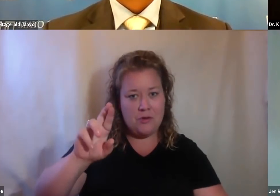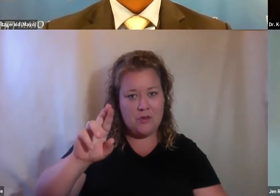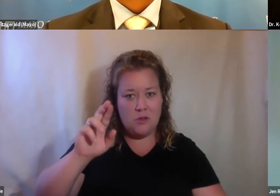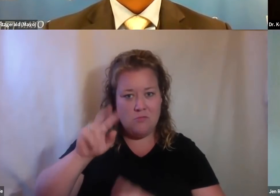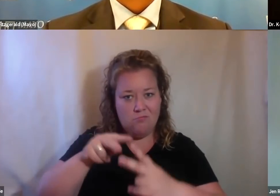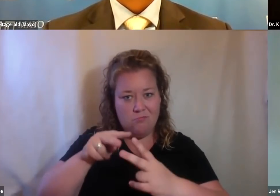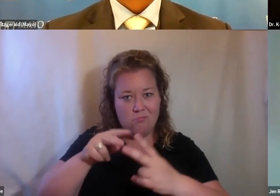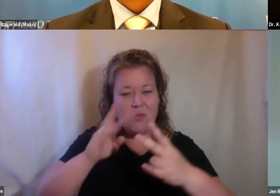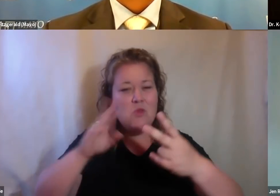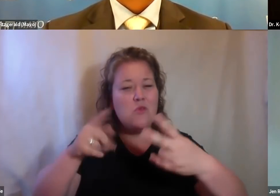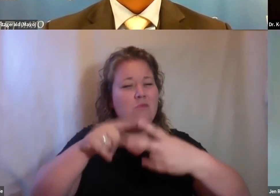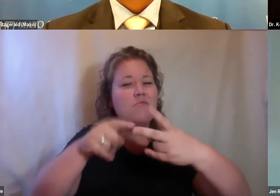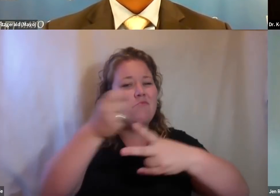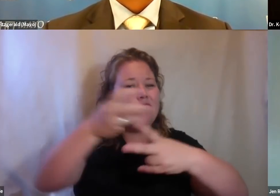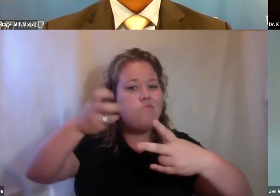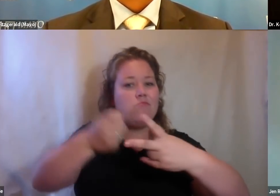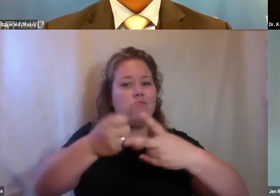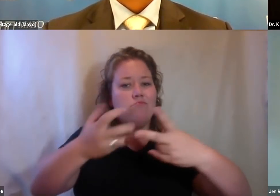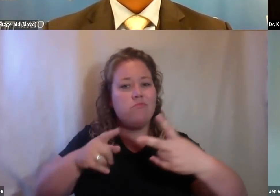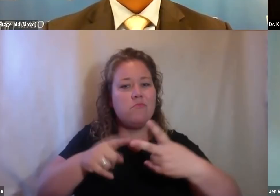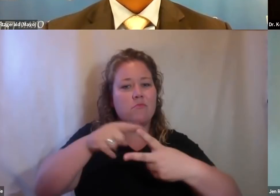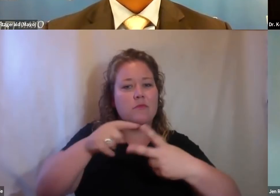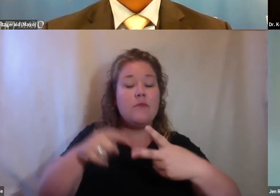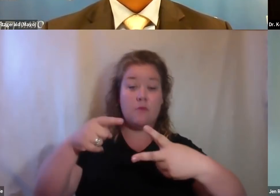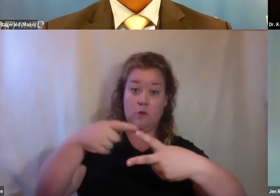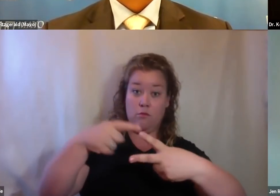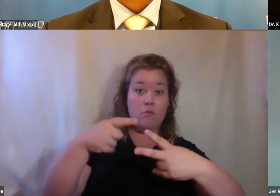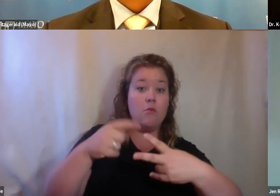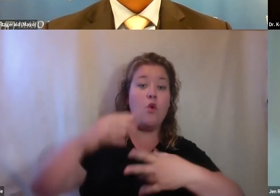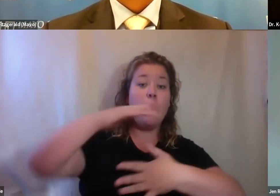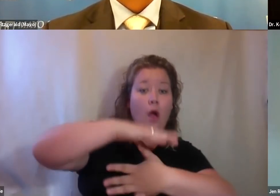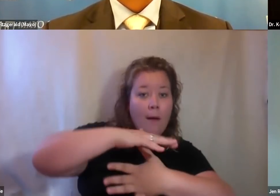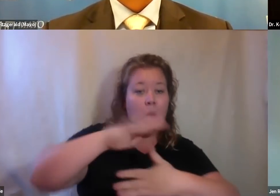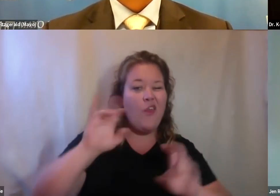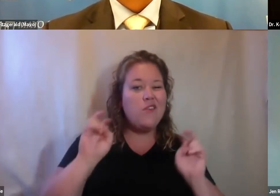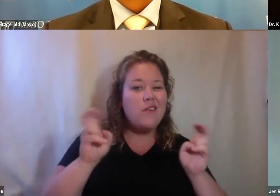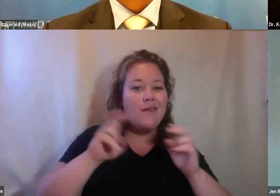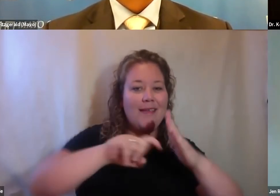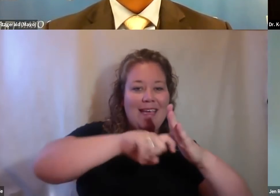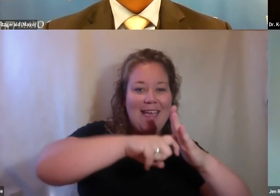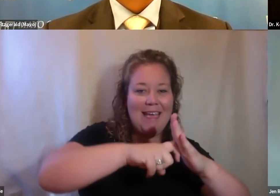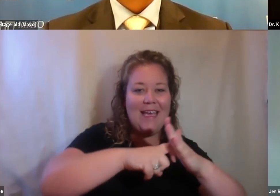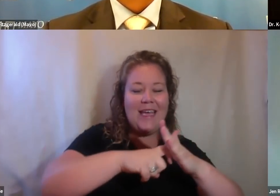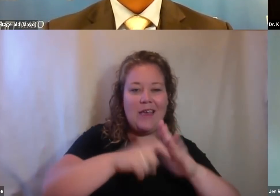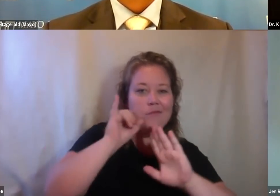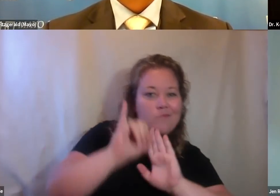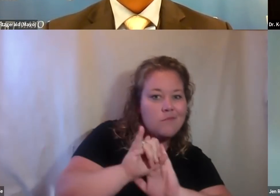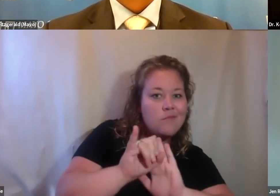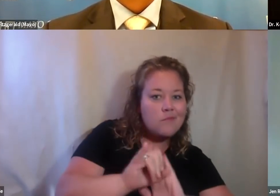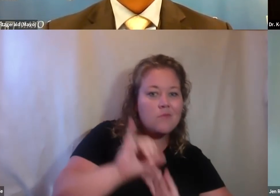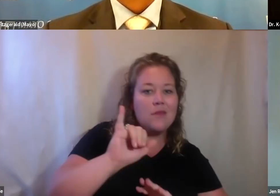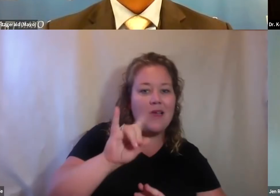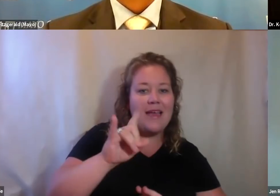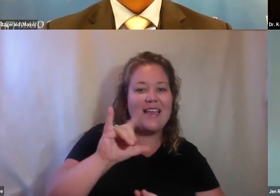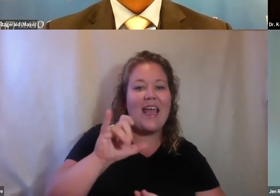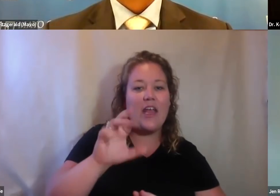The key metrics really reflect disease activity, and they reflect it in the sense of the daily case